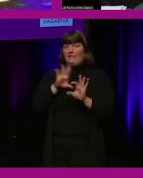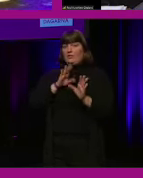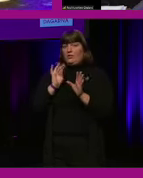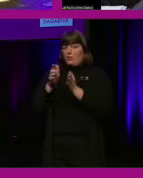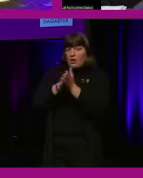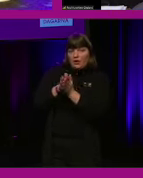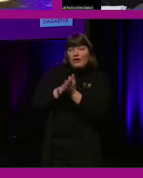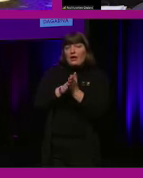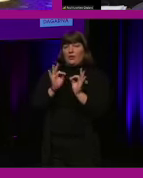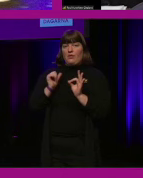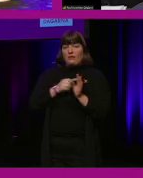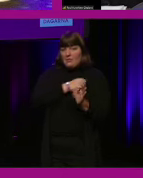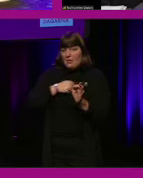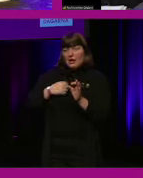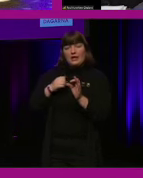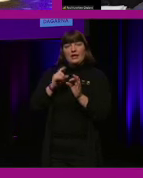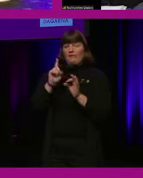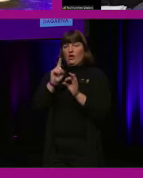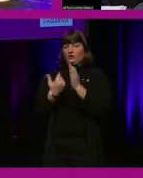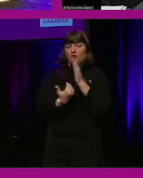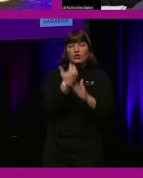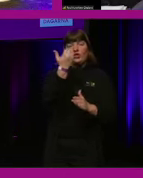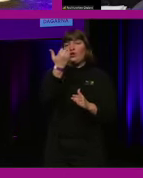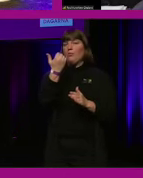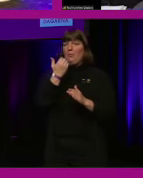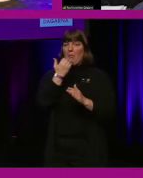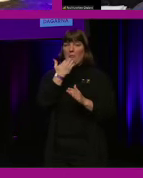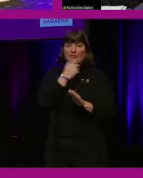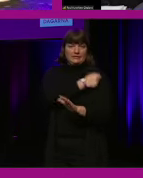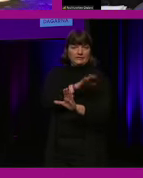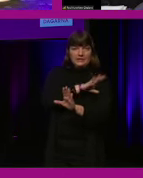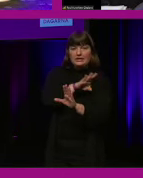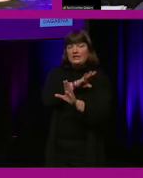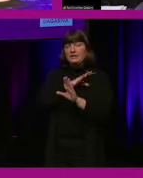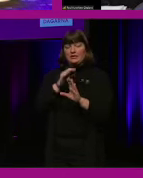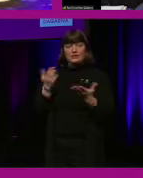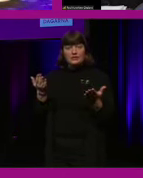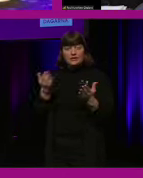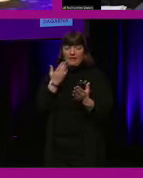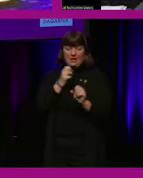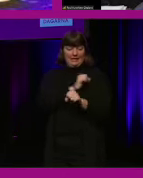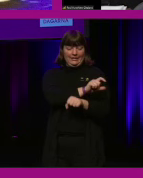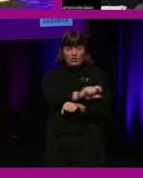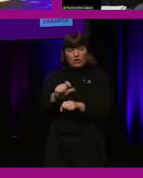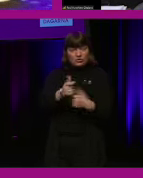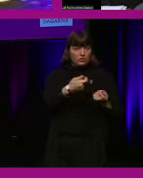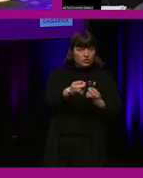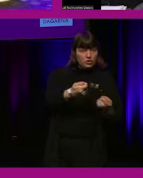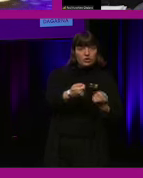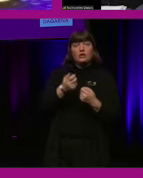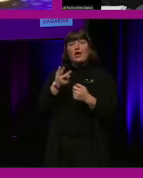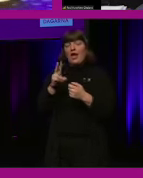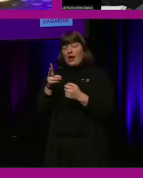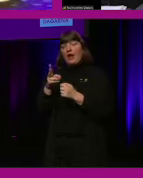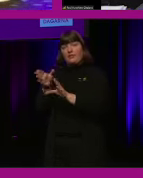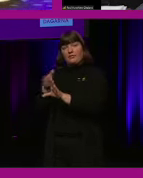of power wherever it occurs, whatever form it takes, whether the abuse is at the hands of a dictator or whether the abuse